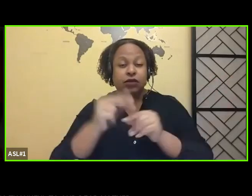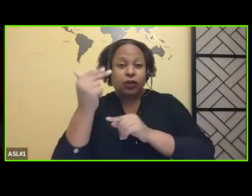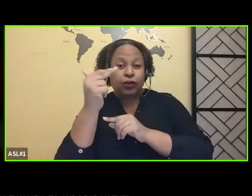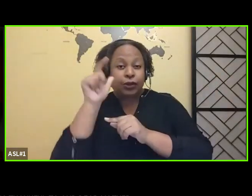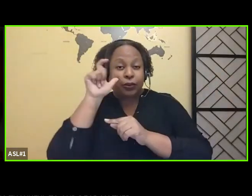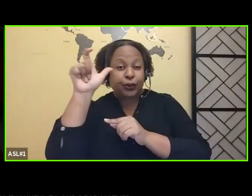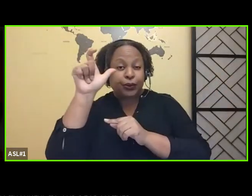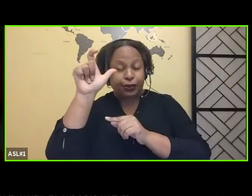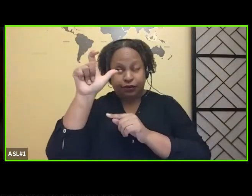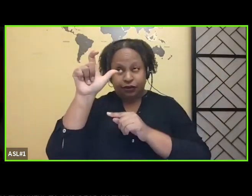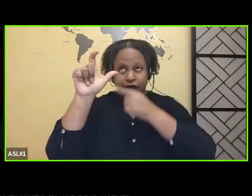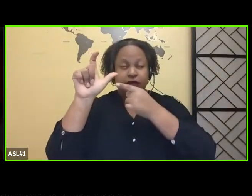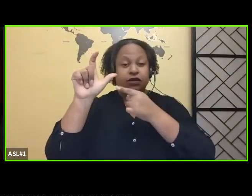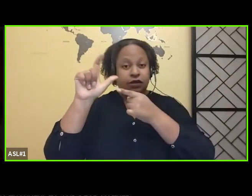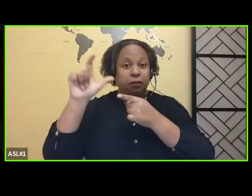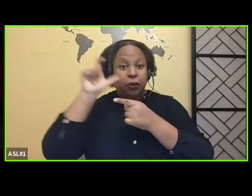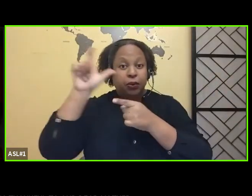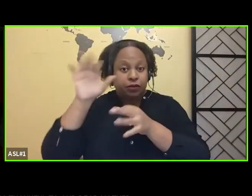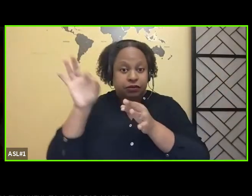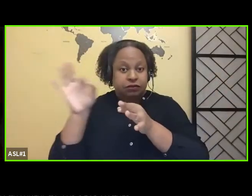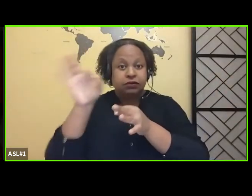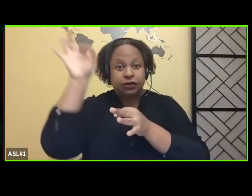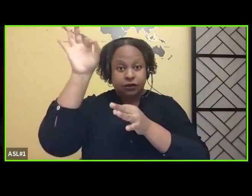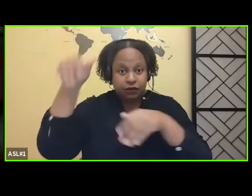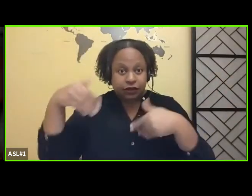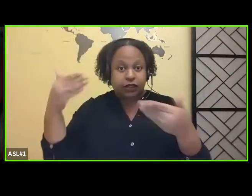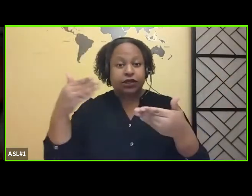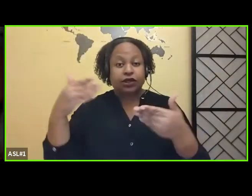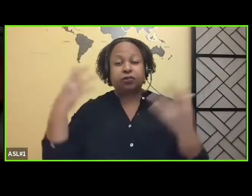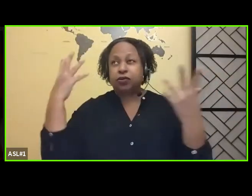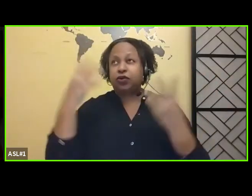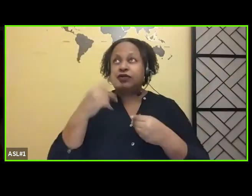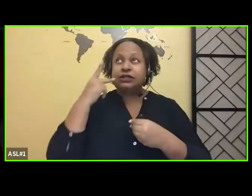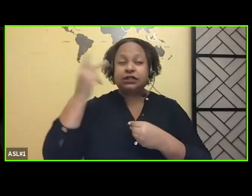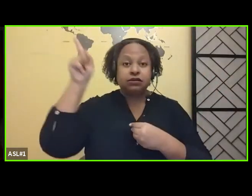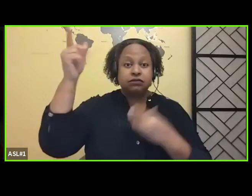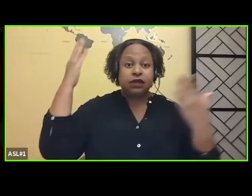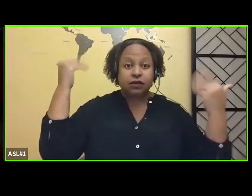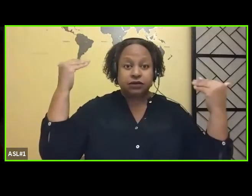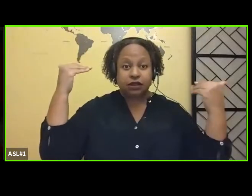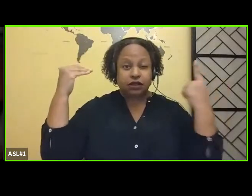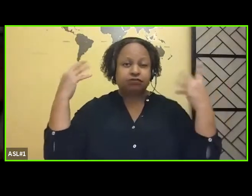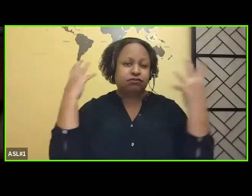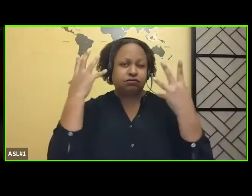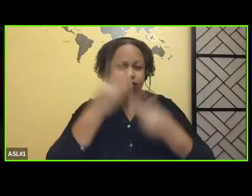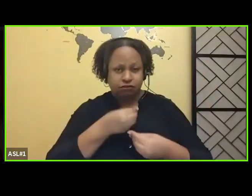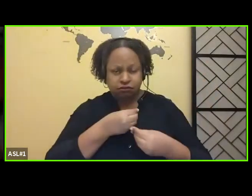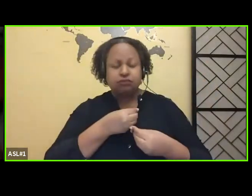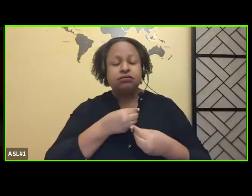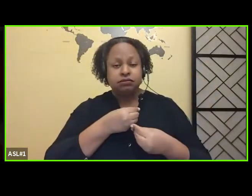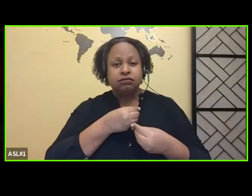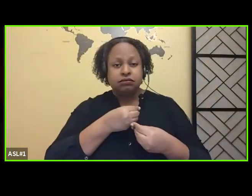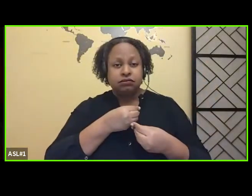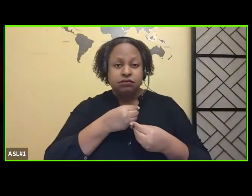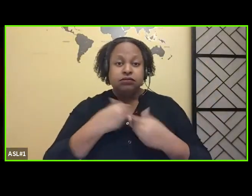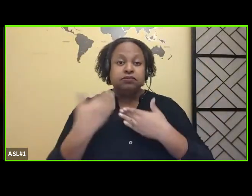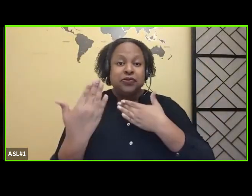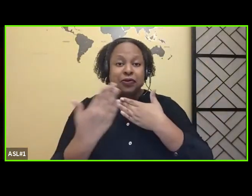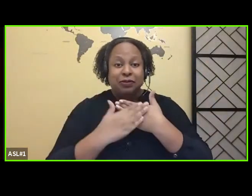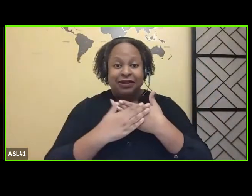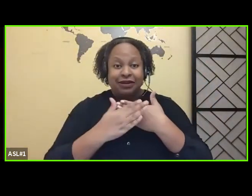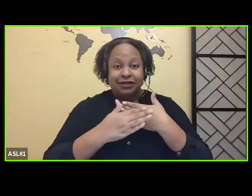she is here, so beautiful. You see her outside. She's so gorgeous. And she reminds us how